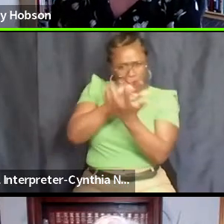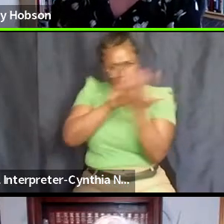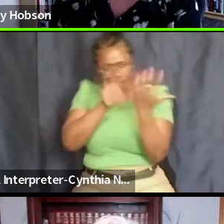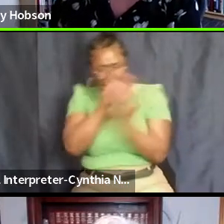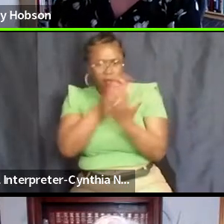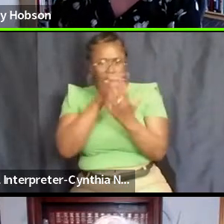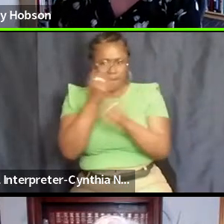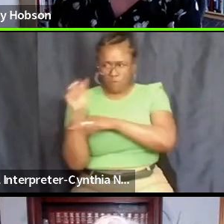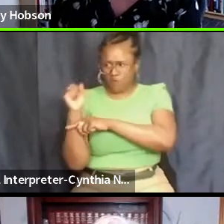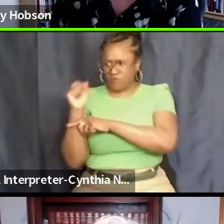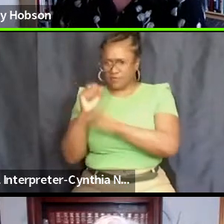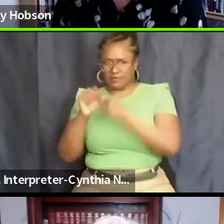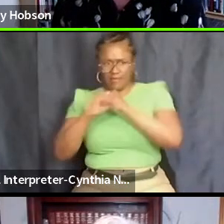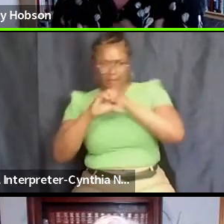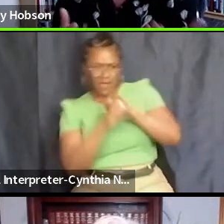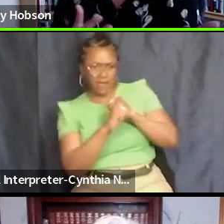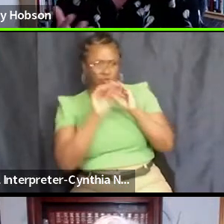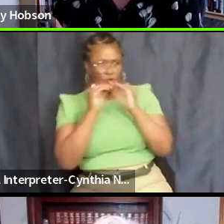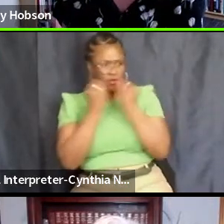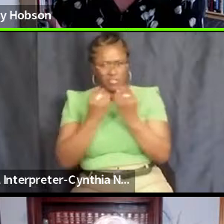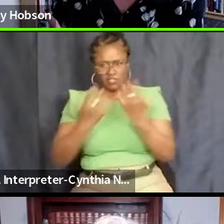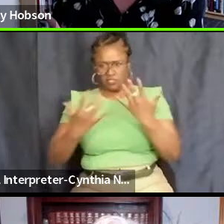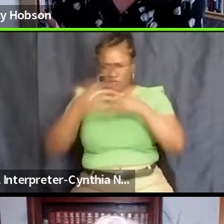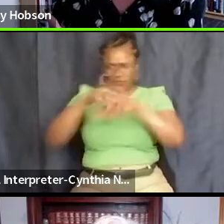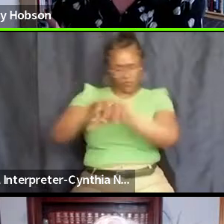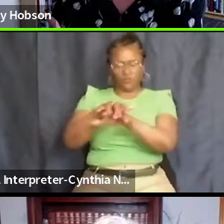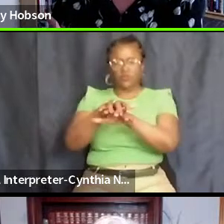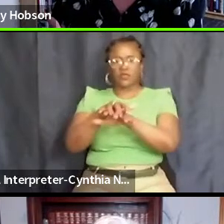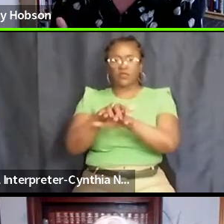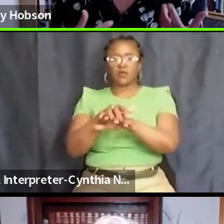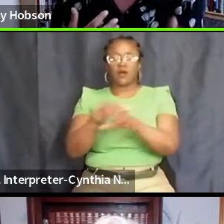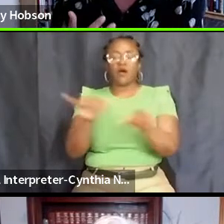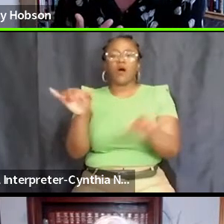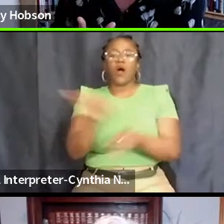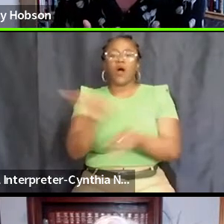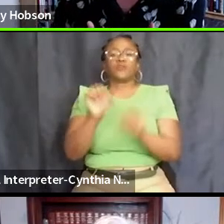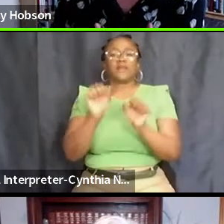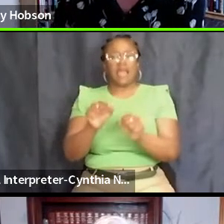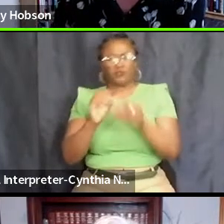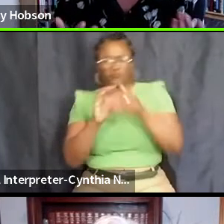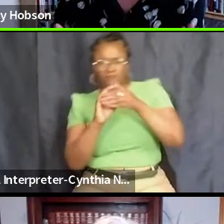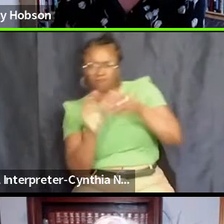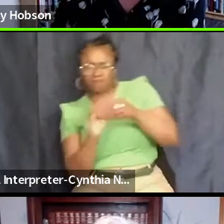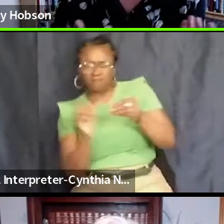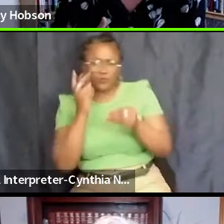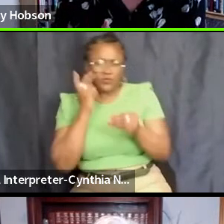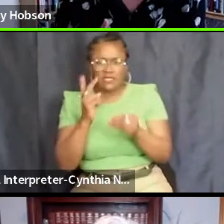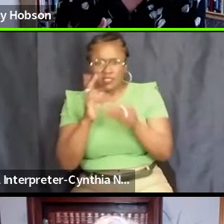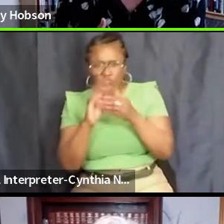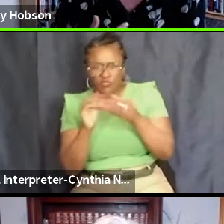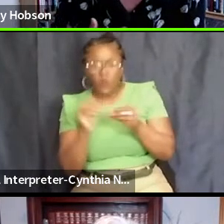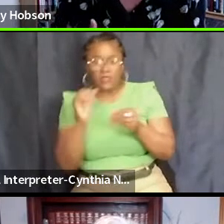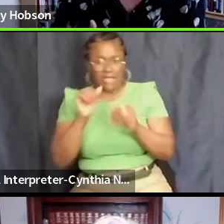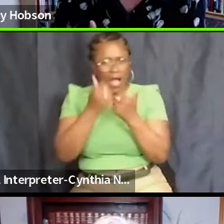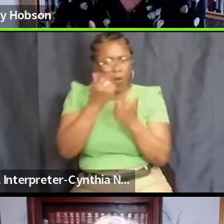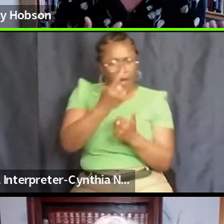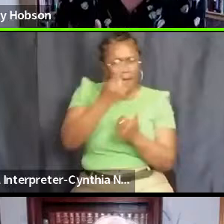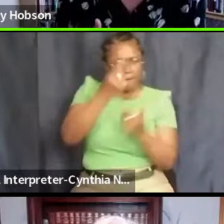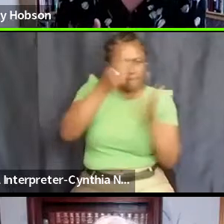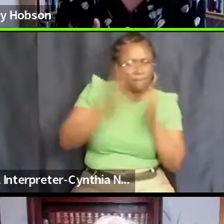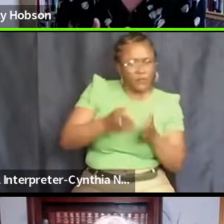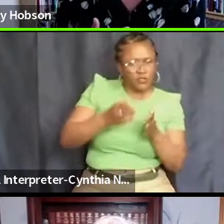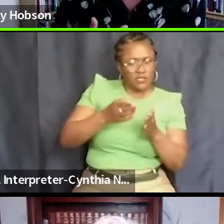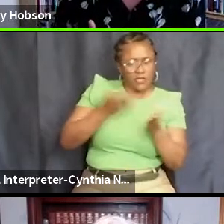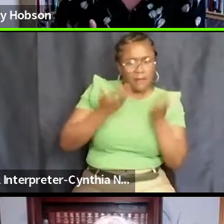campaigns, organizations, and so on. And to even also be able to narrate individual activist life stories, for example, how one individual person might